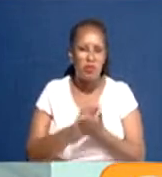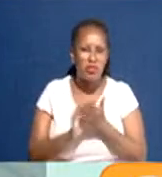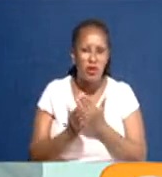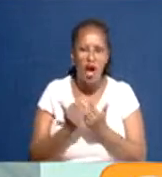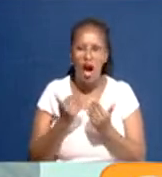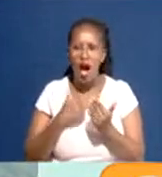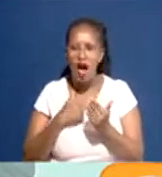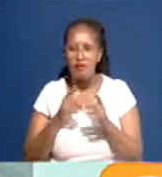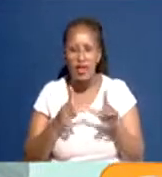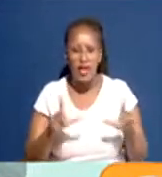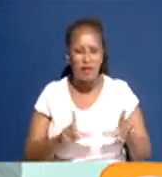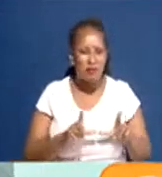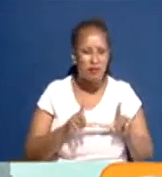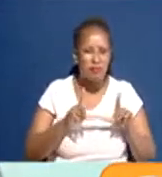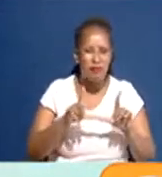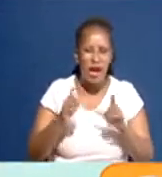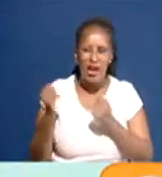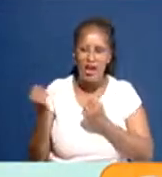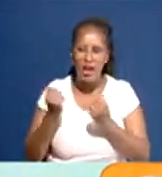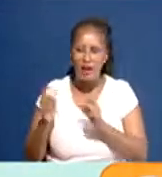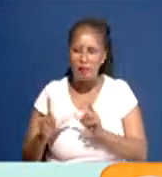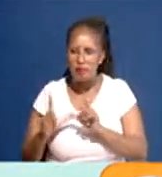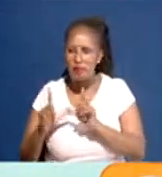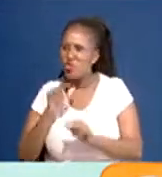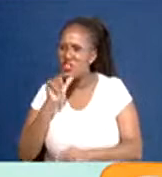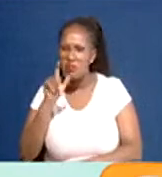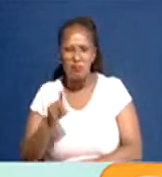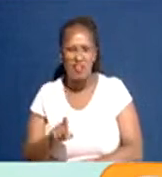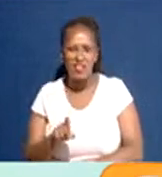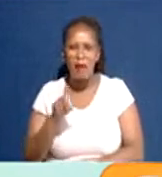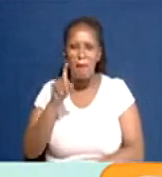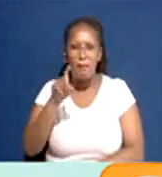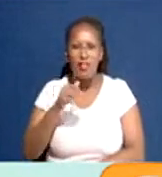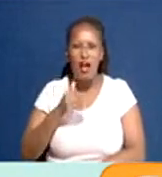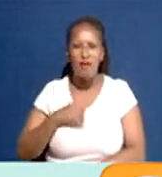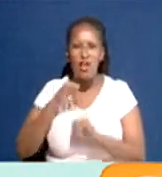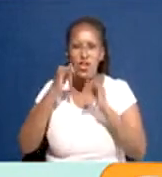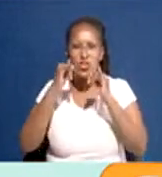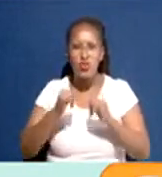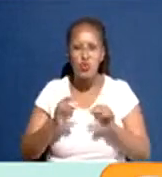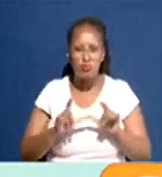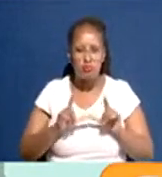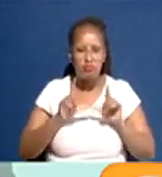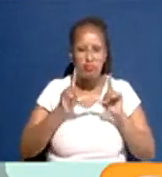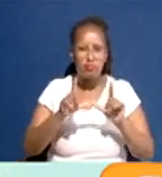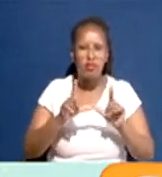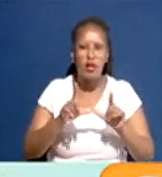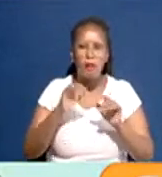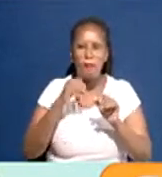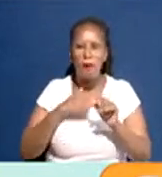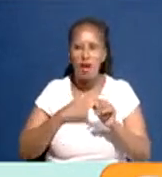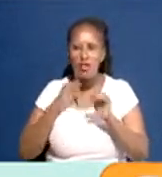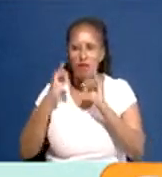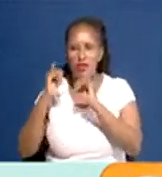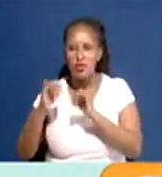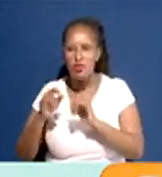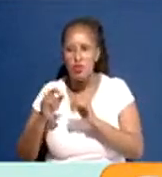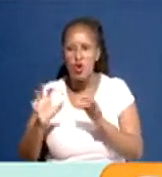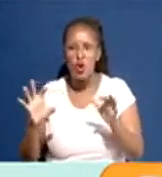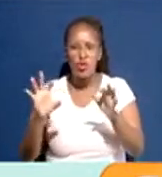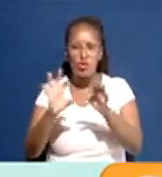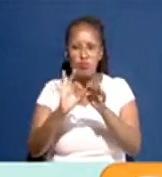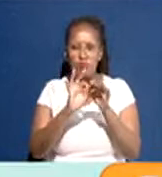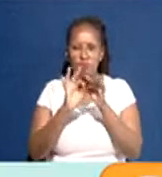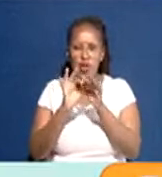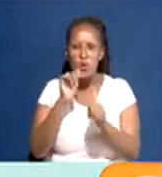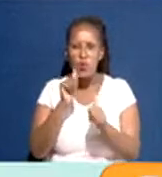their borrowing record will be the new title deed, will be the new collateral that